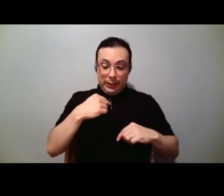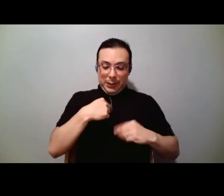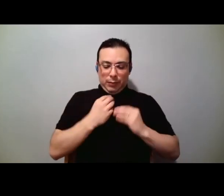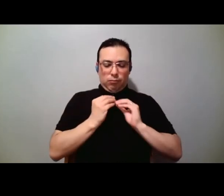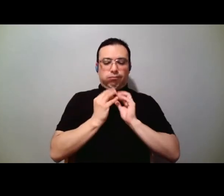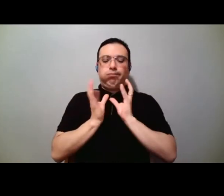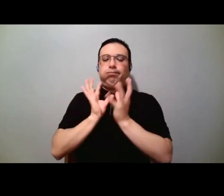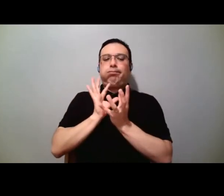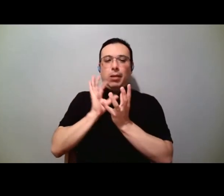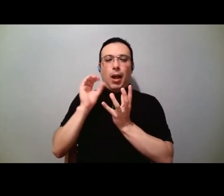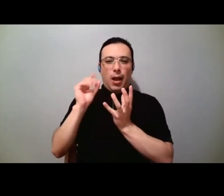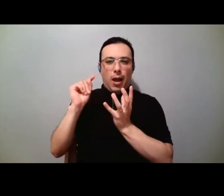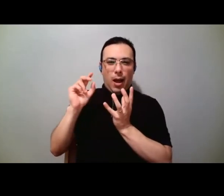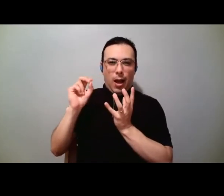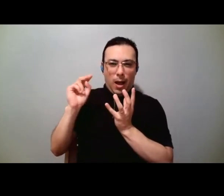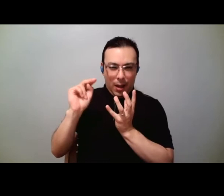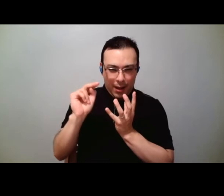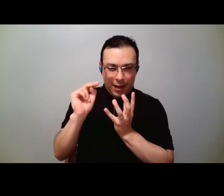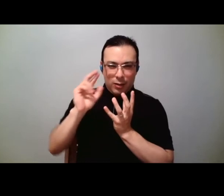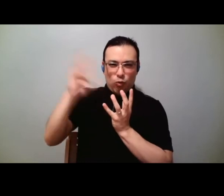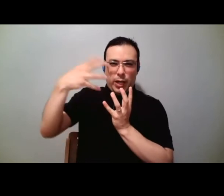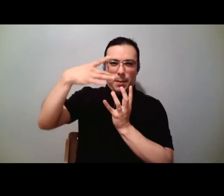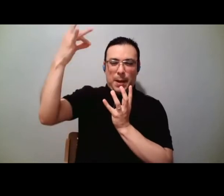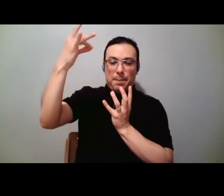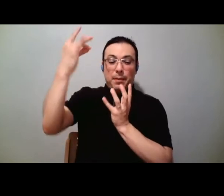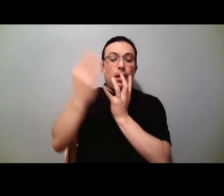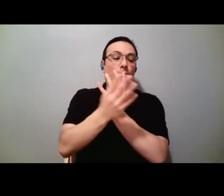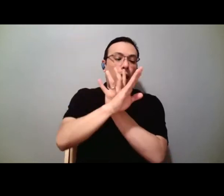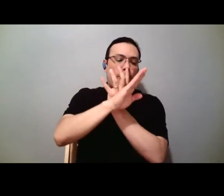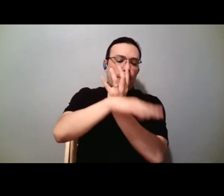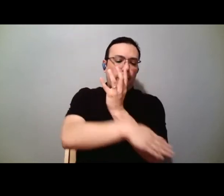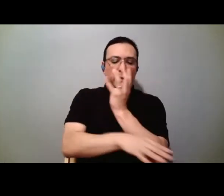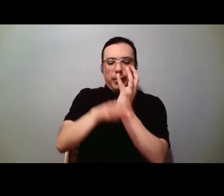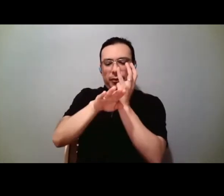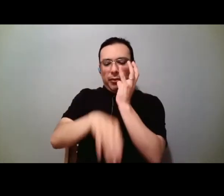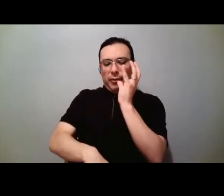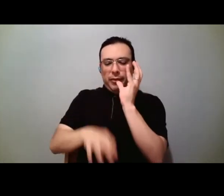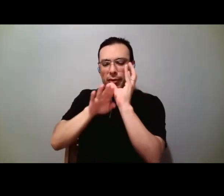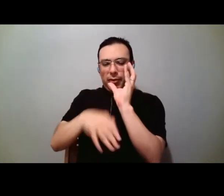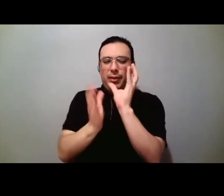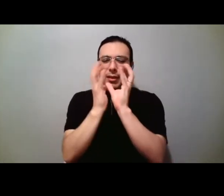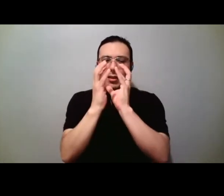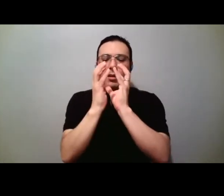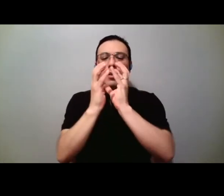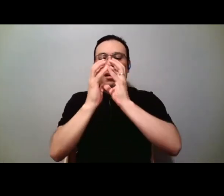The flowers wilt and fall leaving nothing but a hard brown bowl that cracks open its shell to soft